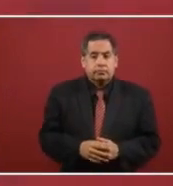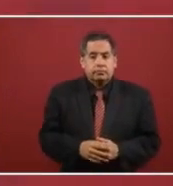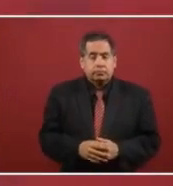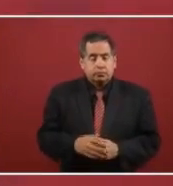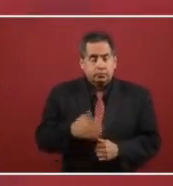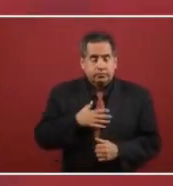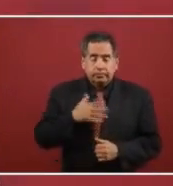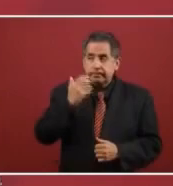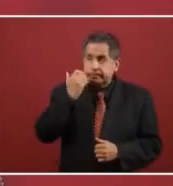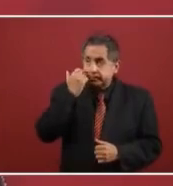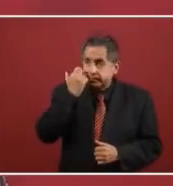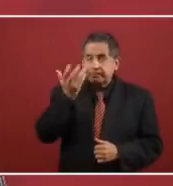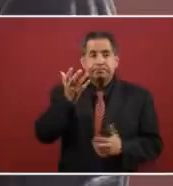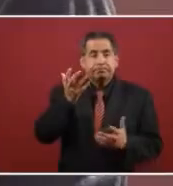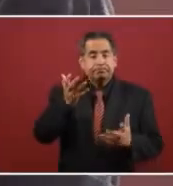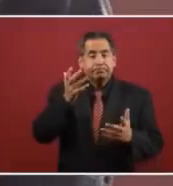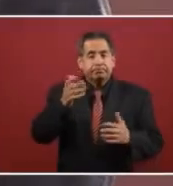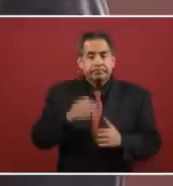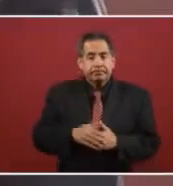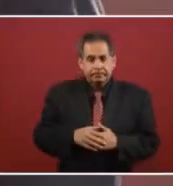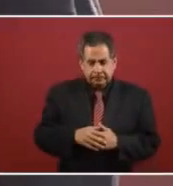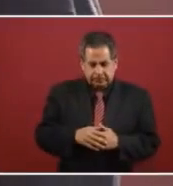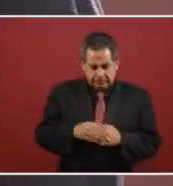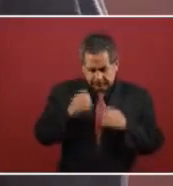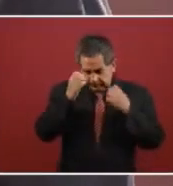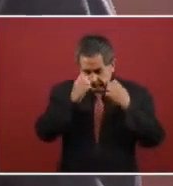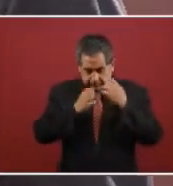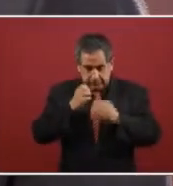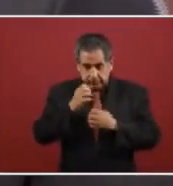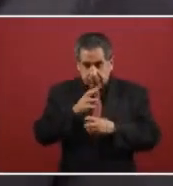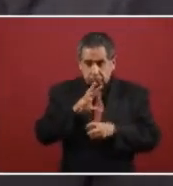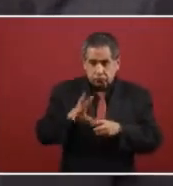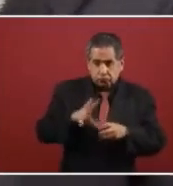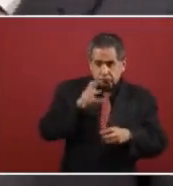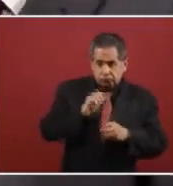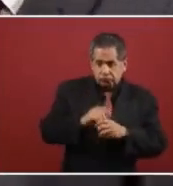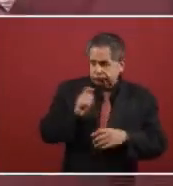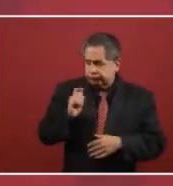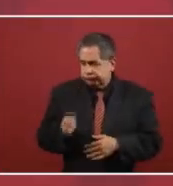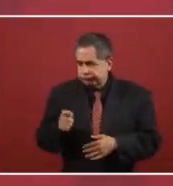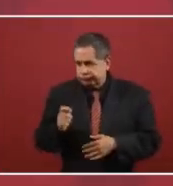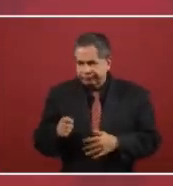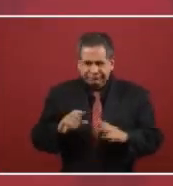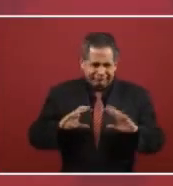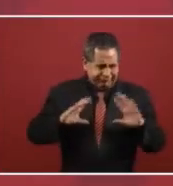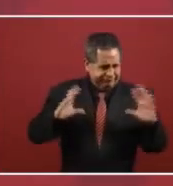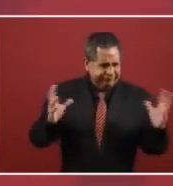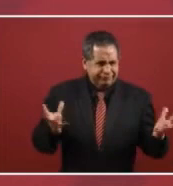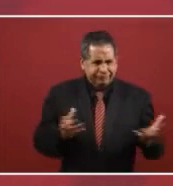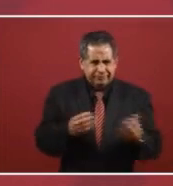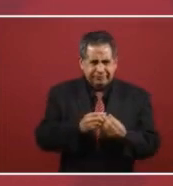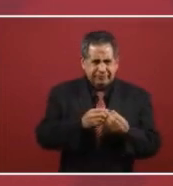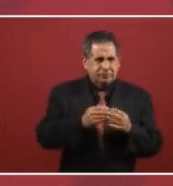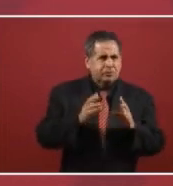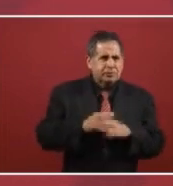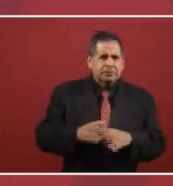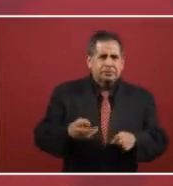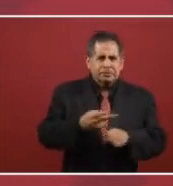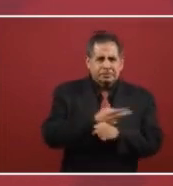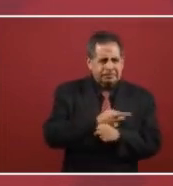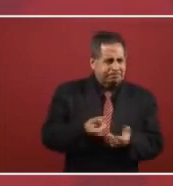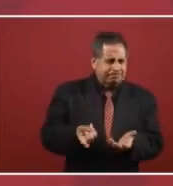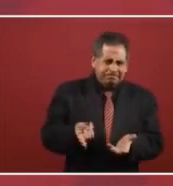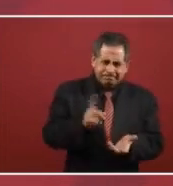or situations. Se I would analizara like for them to analyze the en su problem conjunto y de manera estructural, from a de fondo.